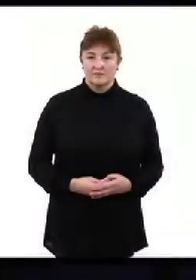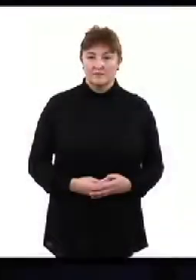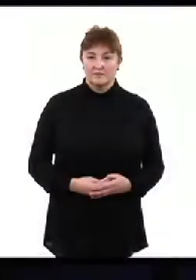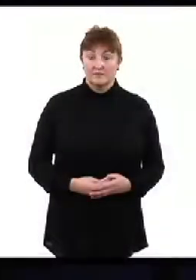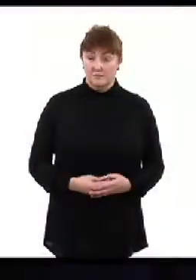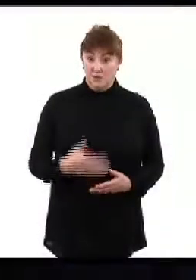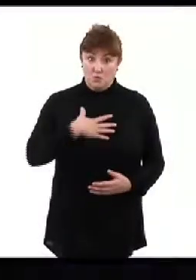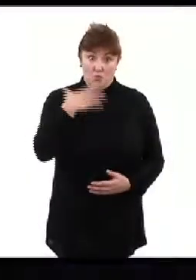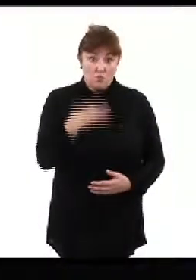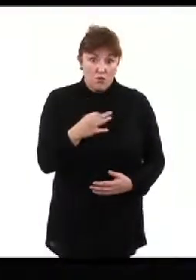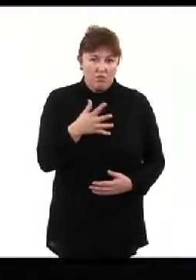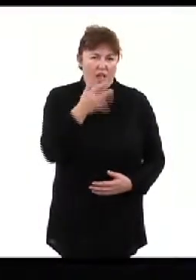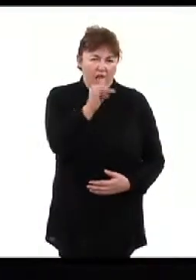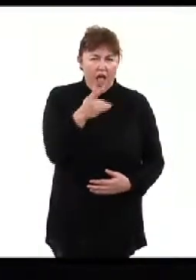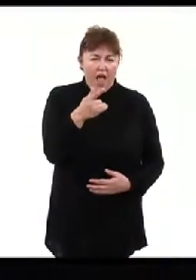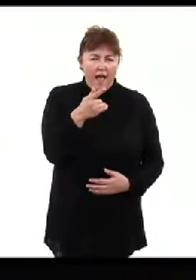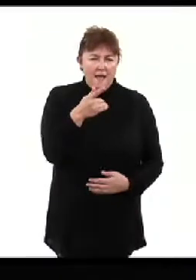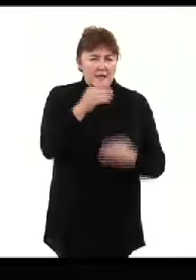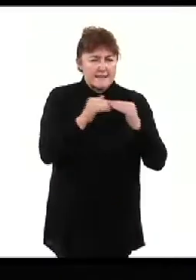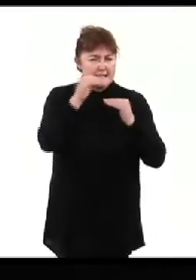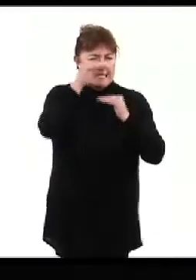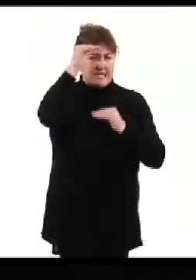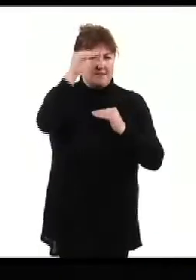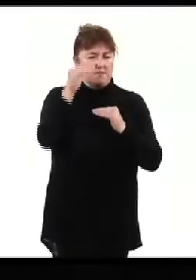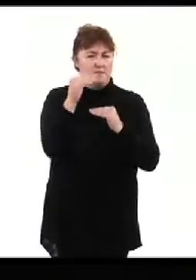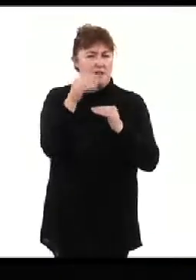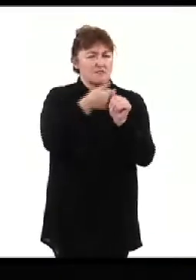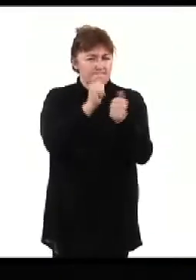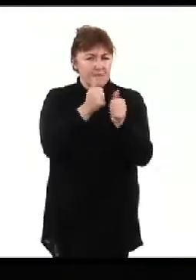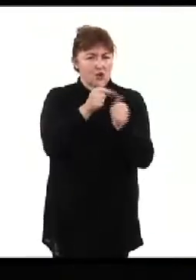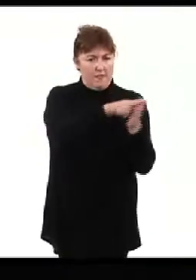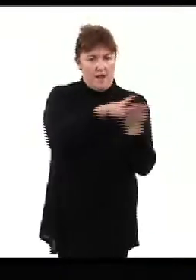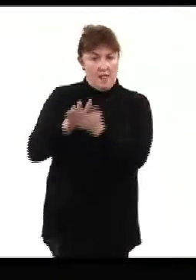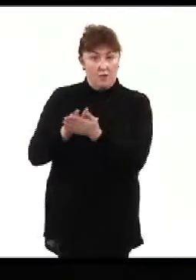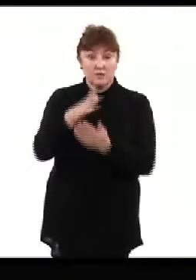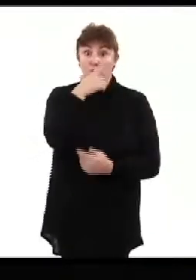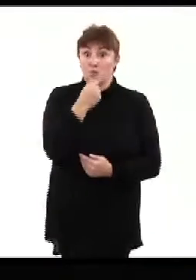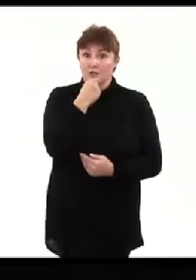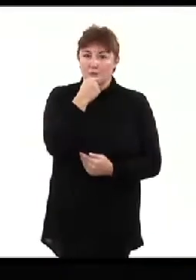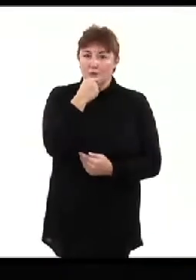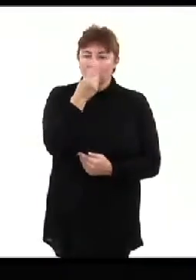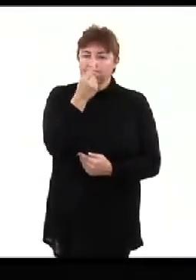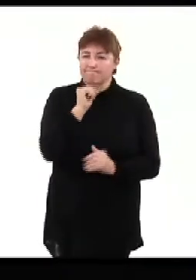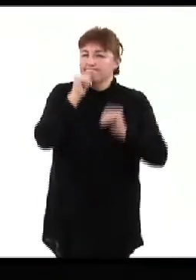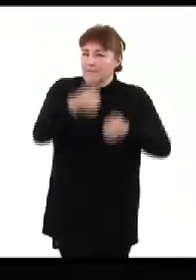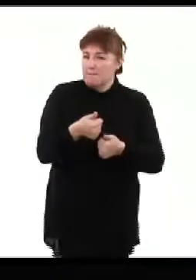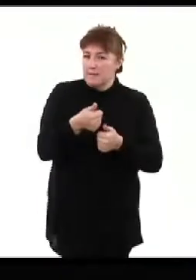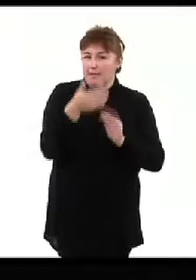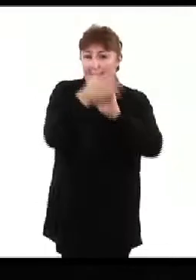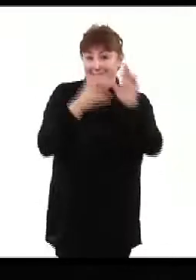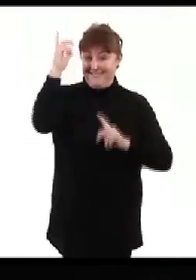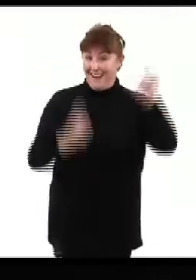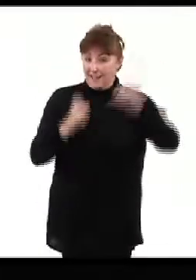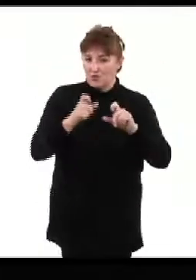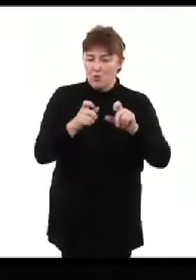Okay, so it's likely that you have a high degree of iconicity in sign language, partly because of the gestural origins of sign